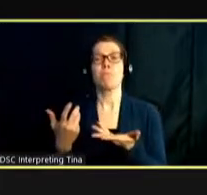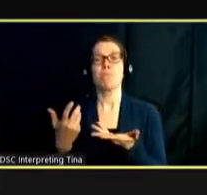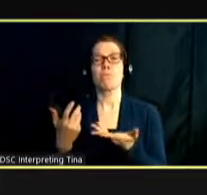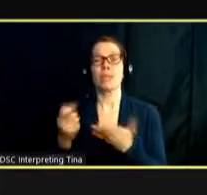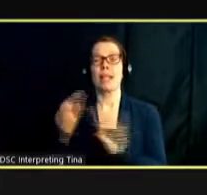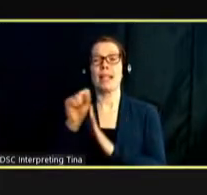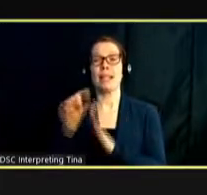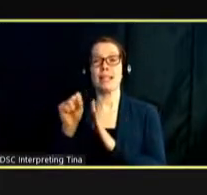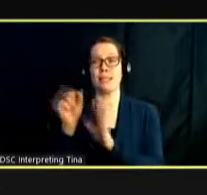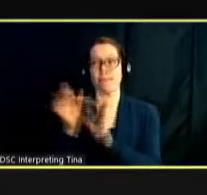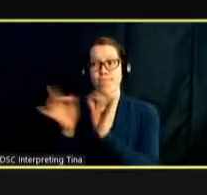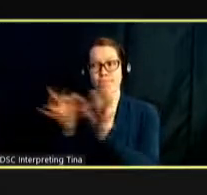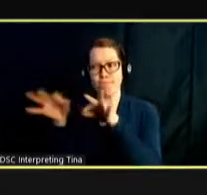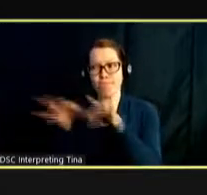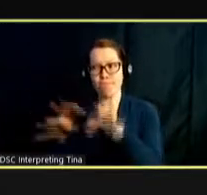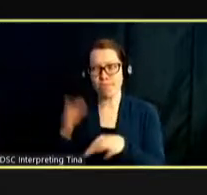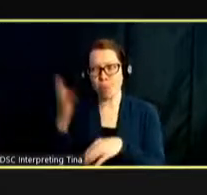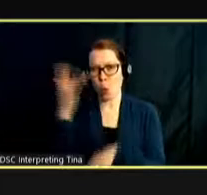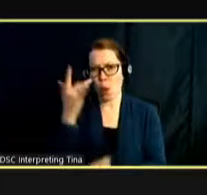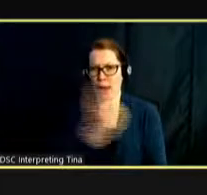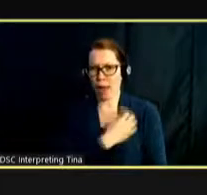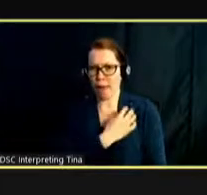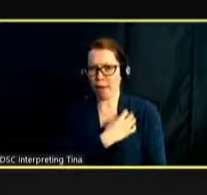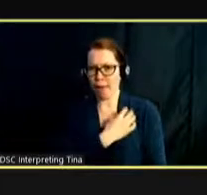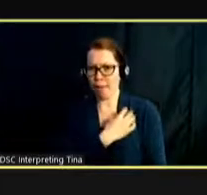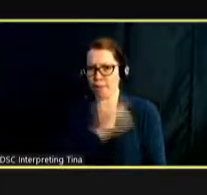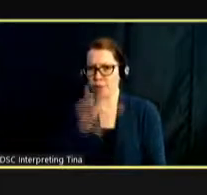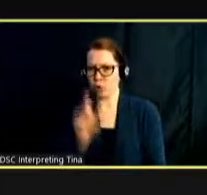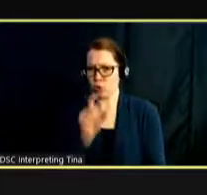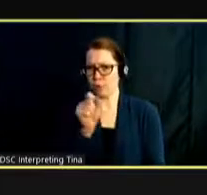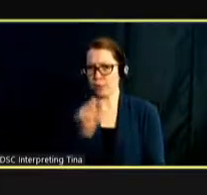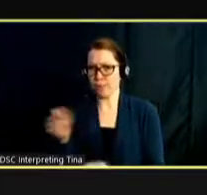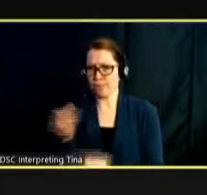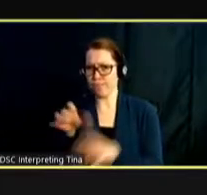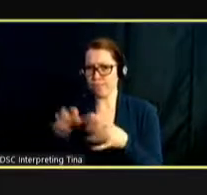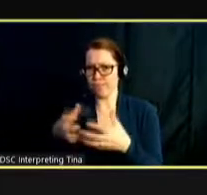the case of why law enforcement should be vaccinated now.